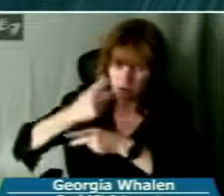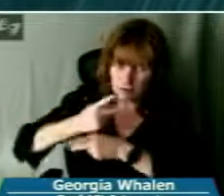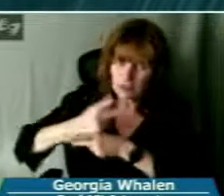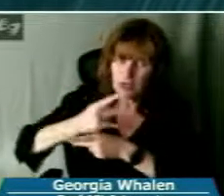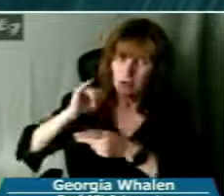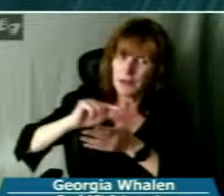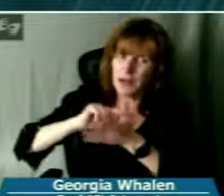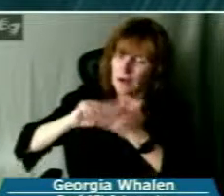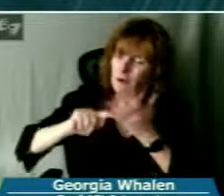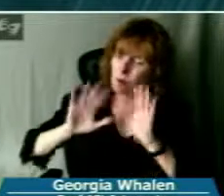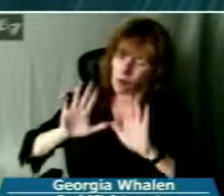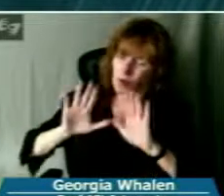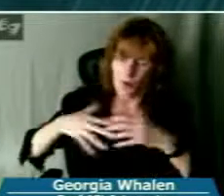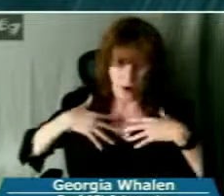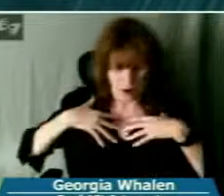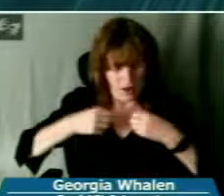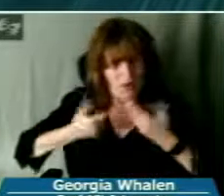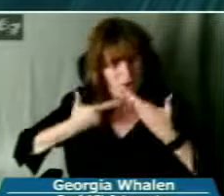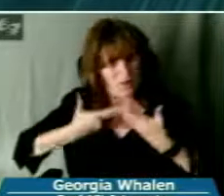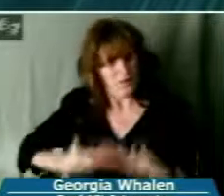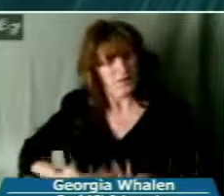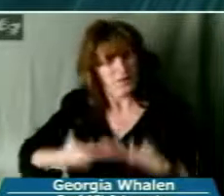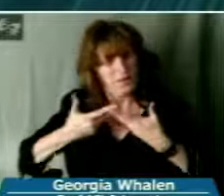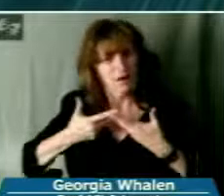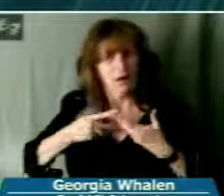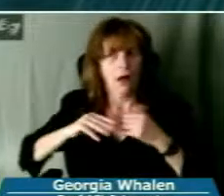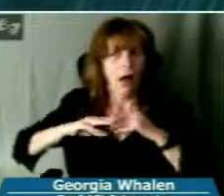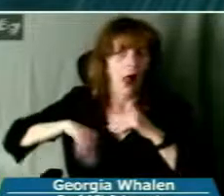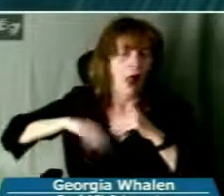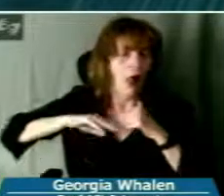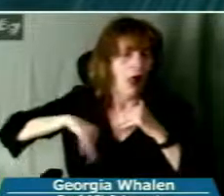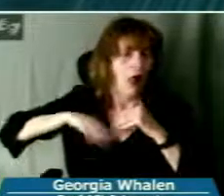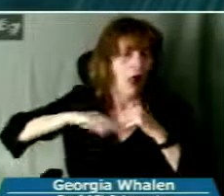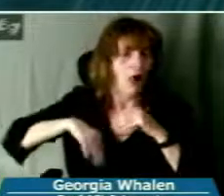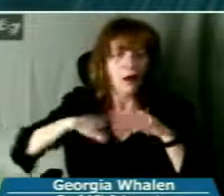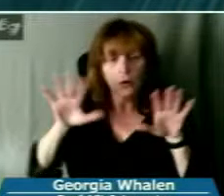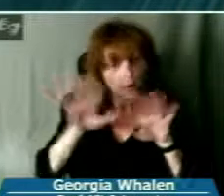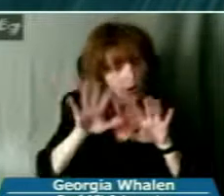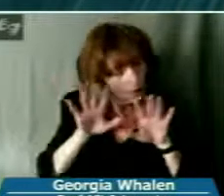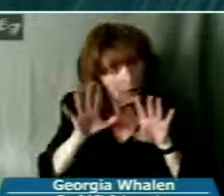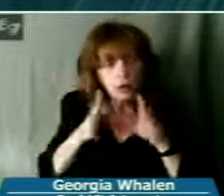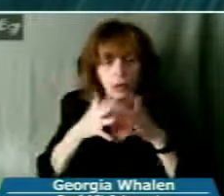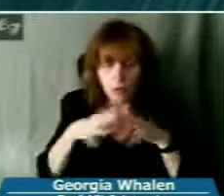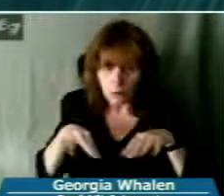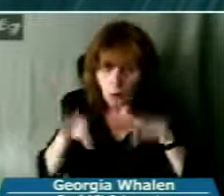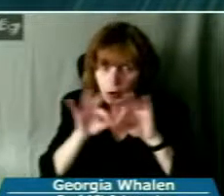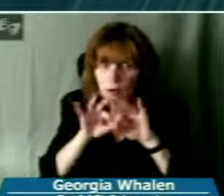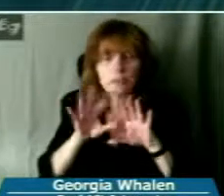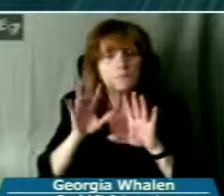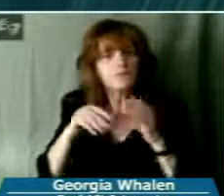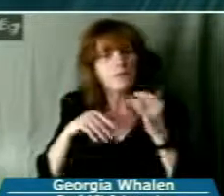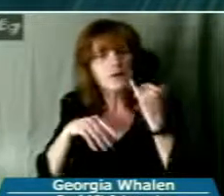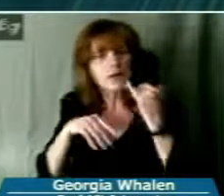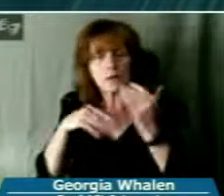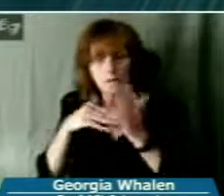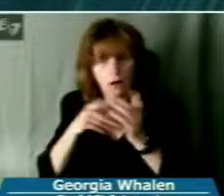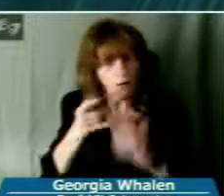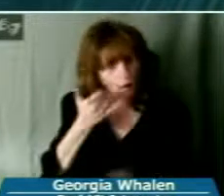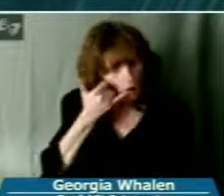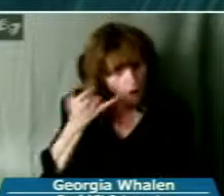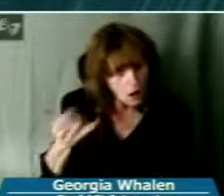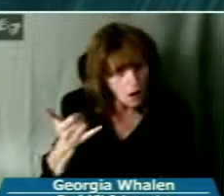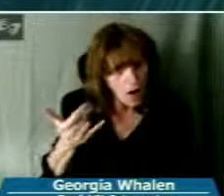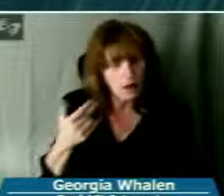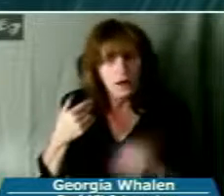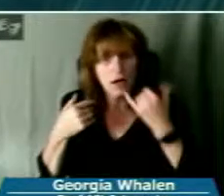don't dismiss that from being a necessary thing to do. If you need a doctor, call a doctor. If you need paramedics, call the